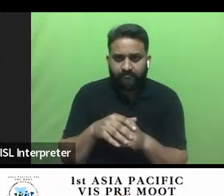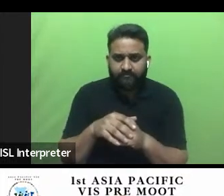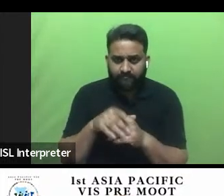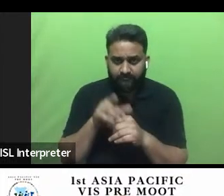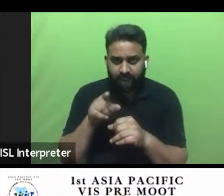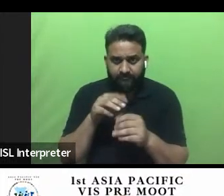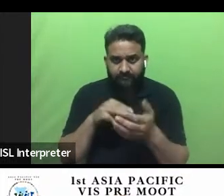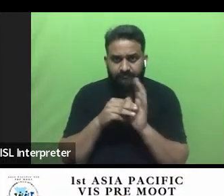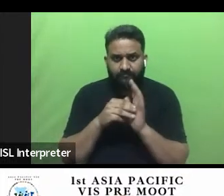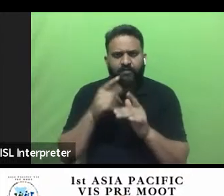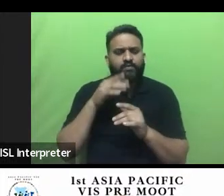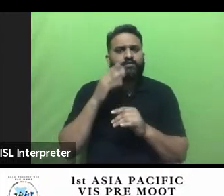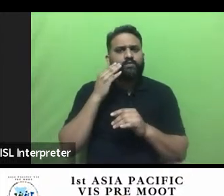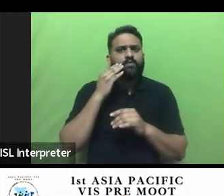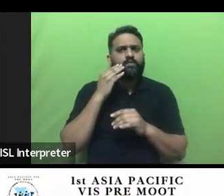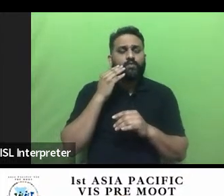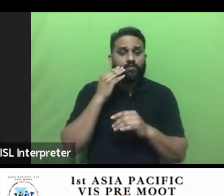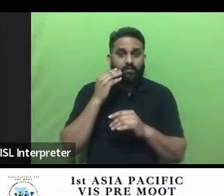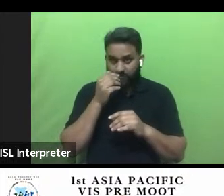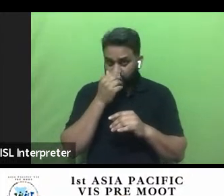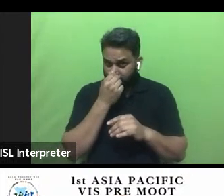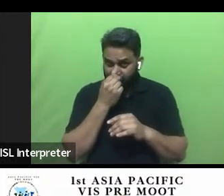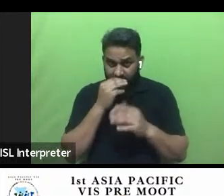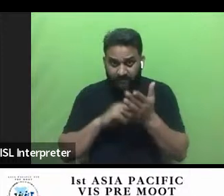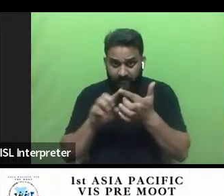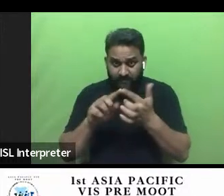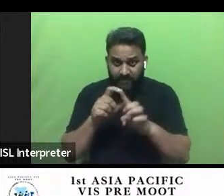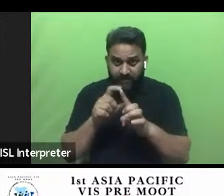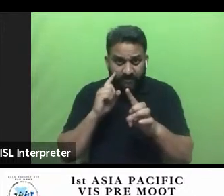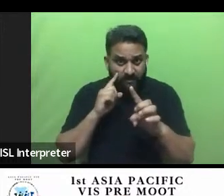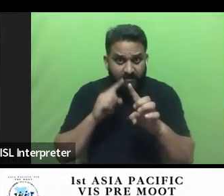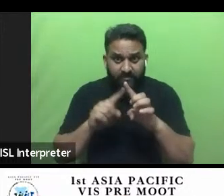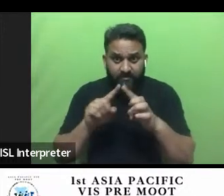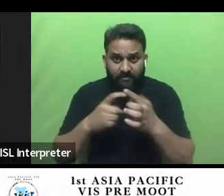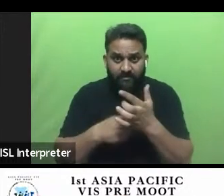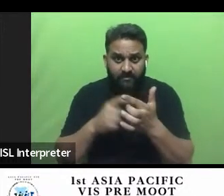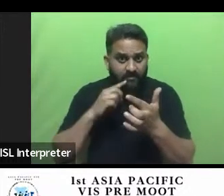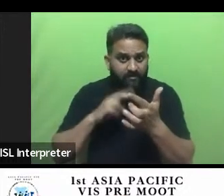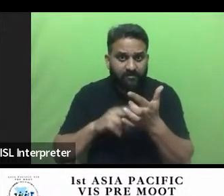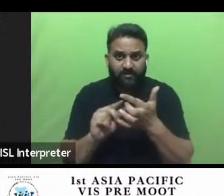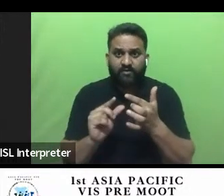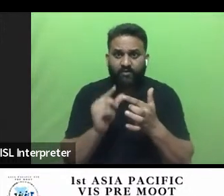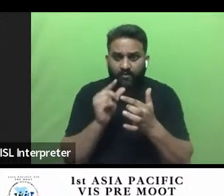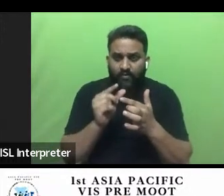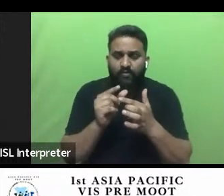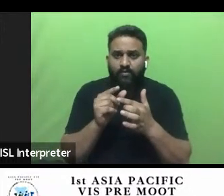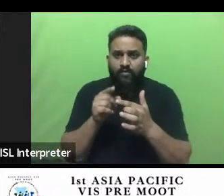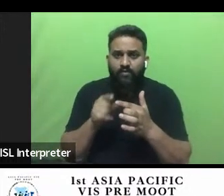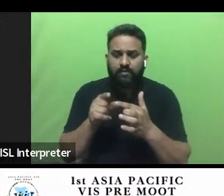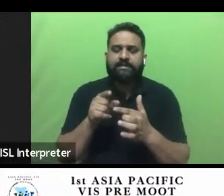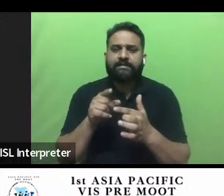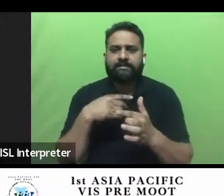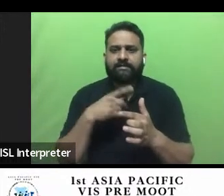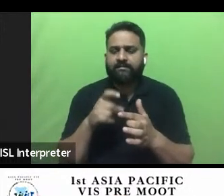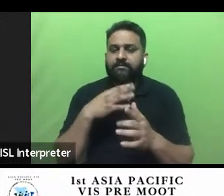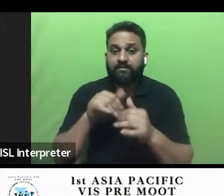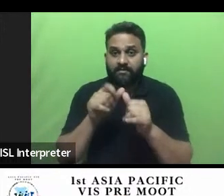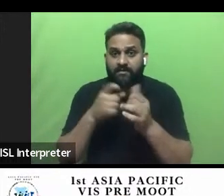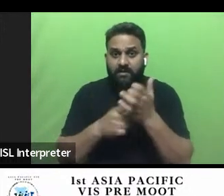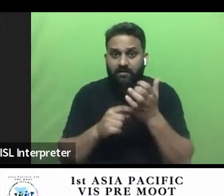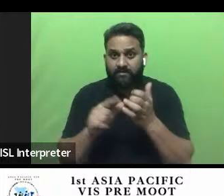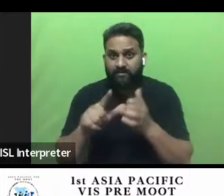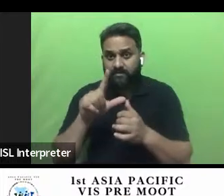note that Mediterranean is a contracting state to the CISG, and therefore, under Article 1, Para